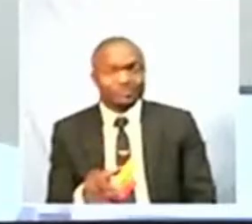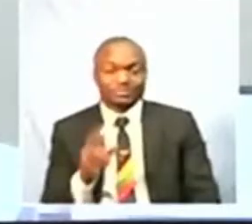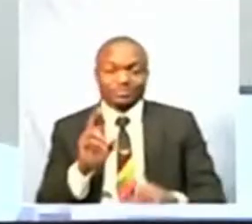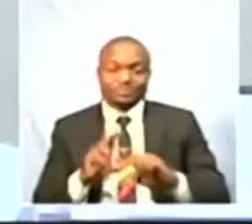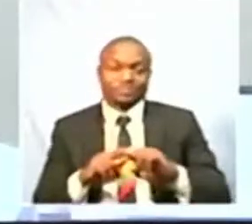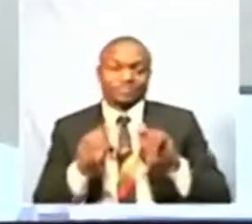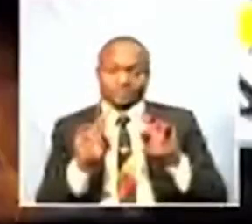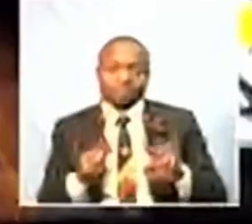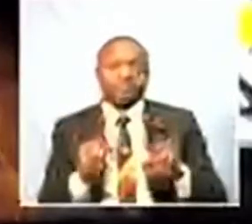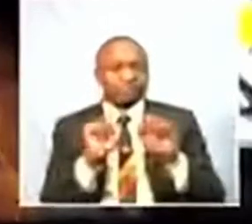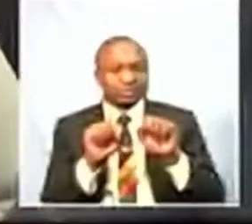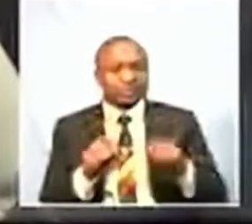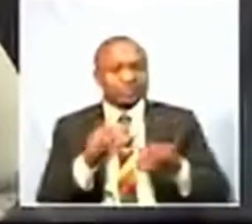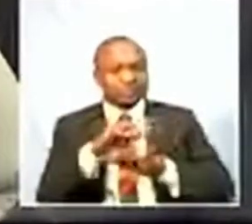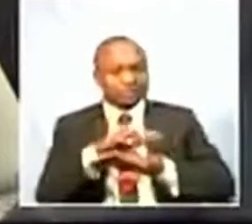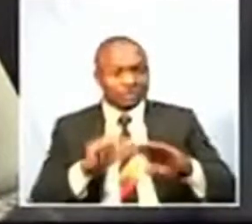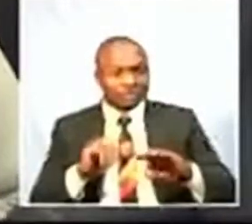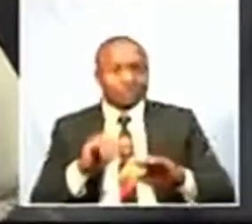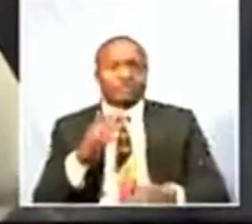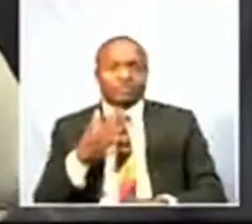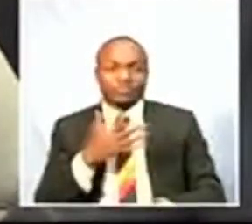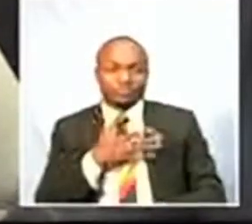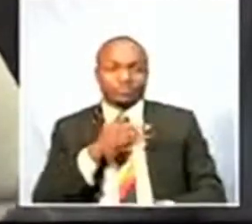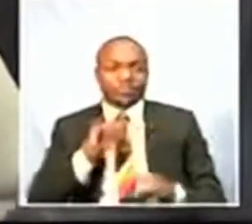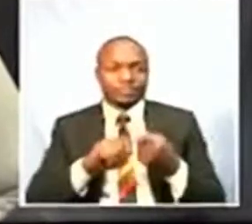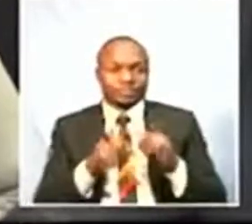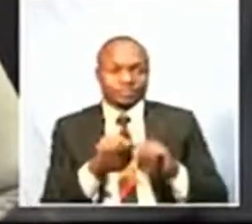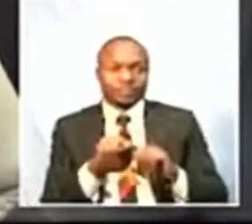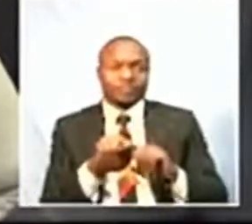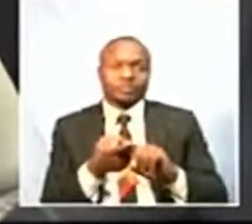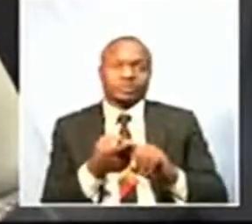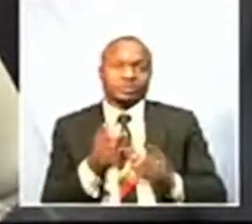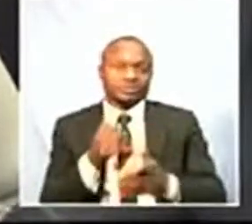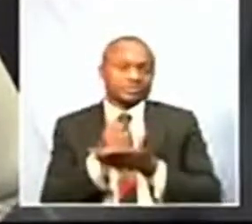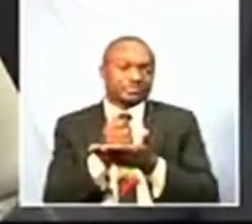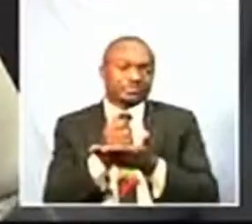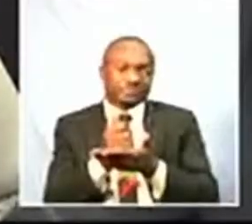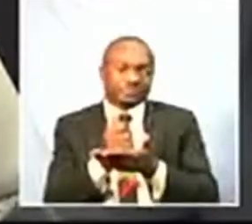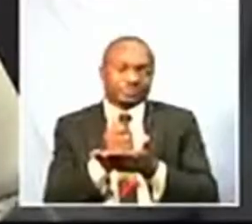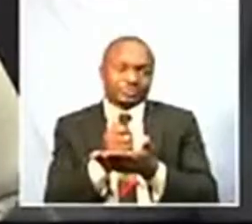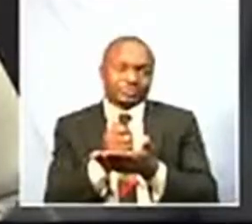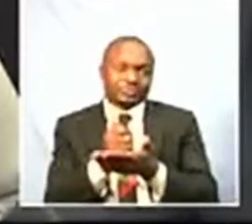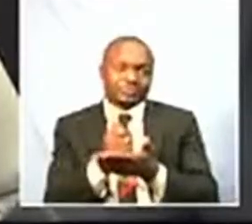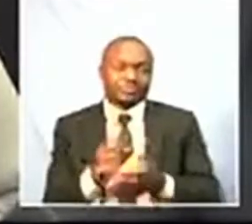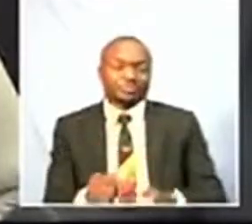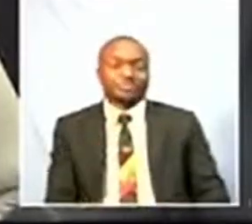Chair, maybe I can call upon my colleagues to reinforce my submission. Thank